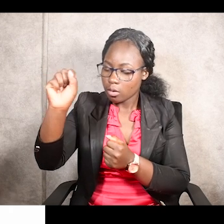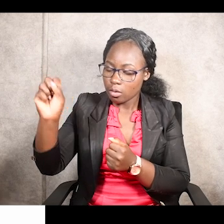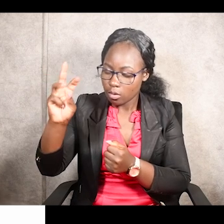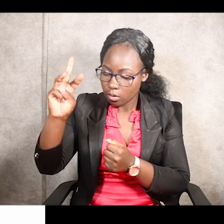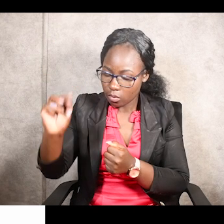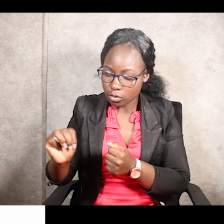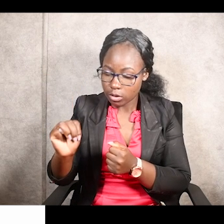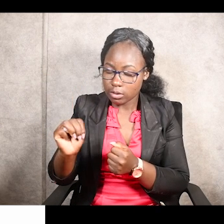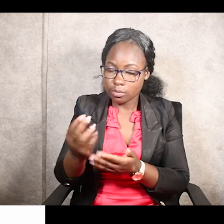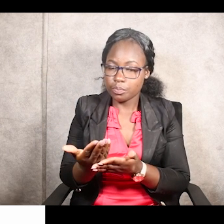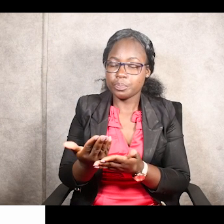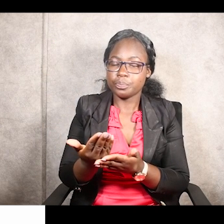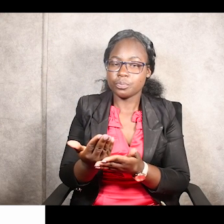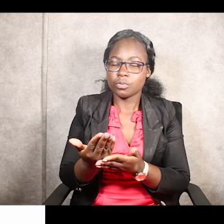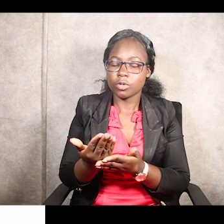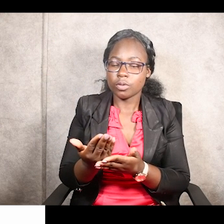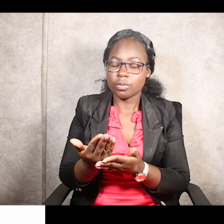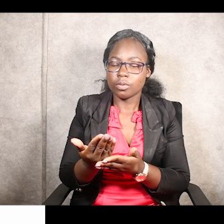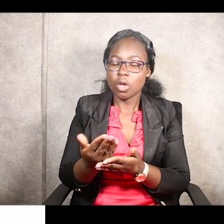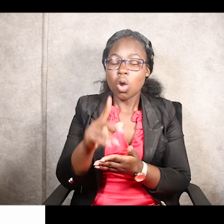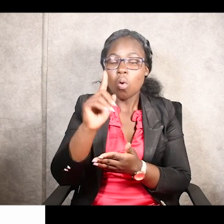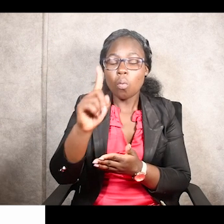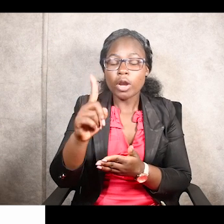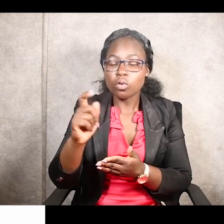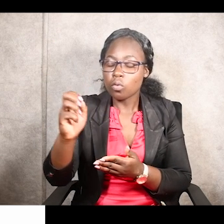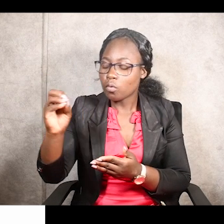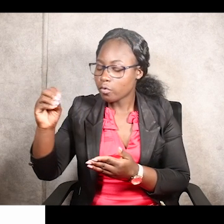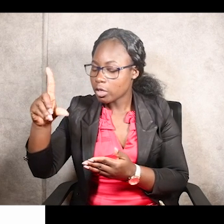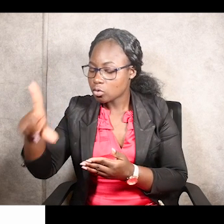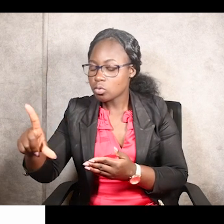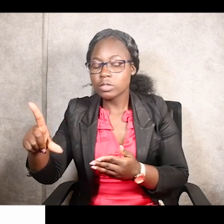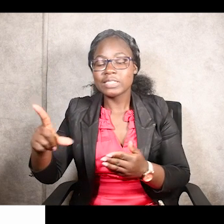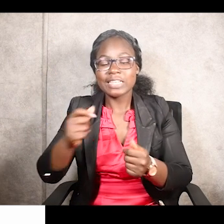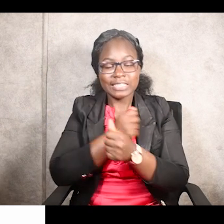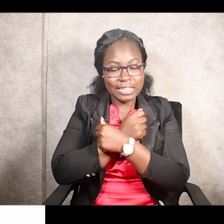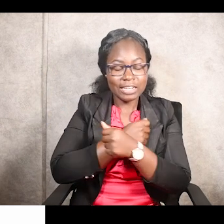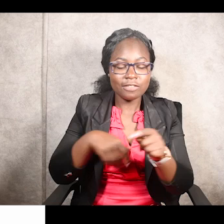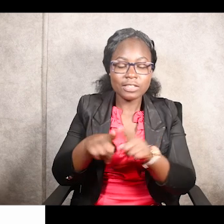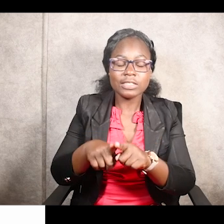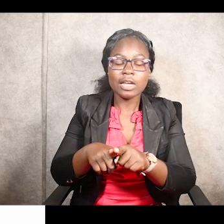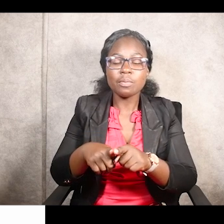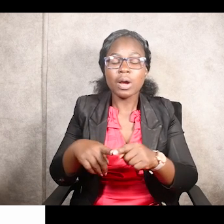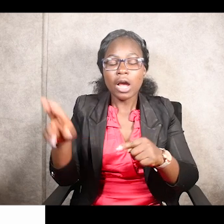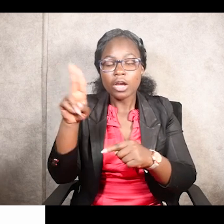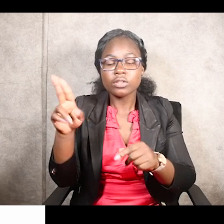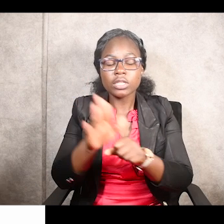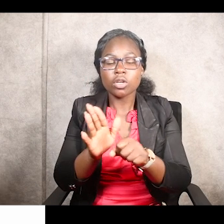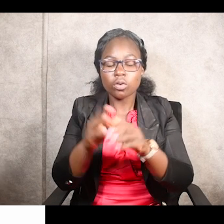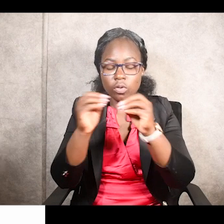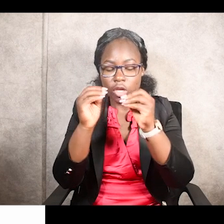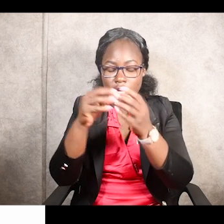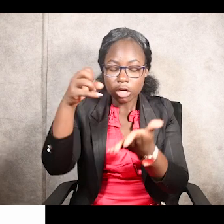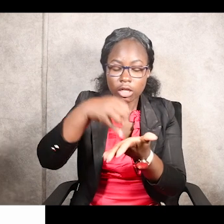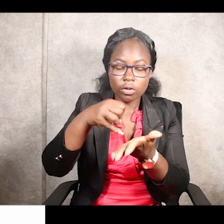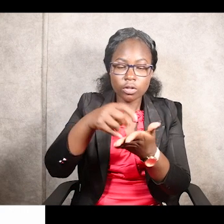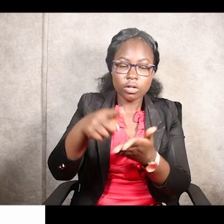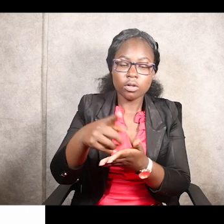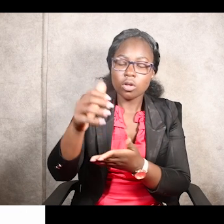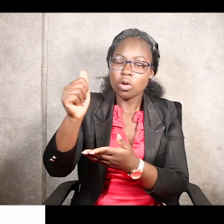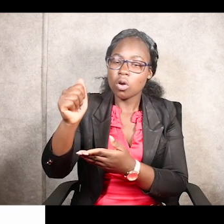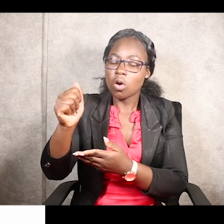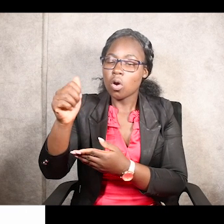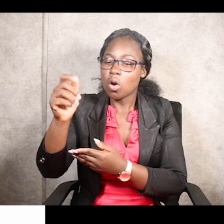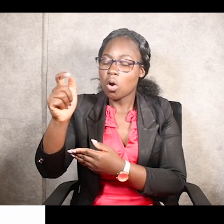use Cogito as their tool. One of the tools that I like so much, and I use it in many meetings, including this one, is what we call Otter